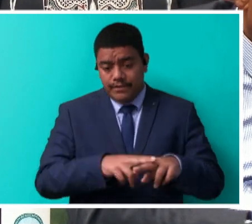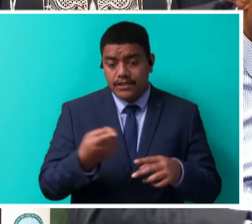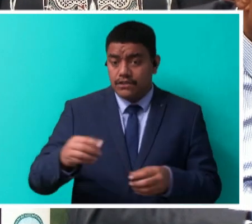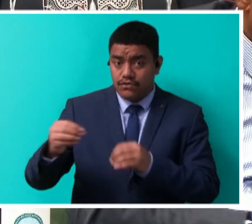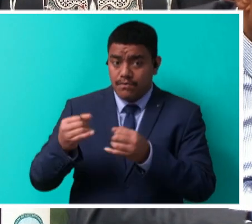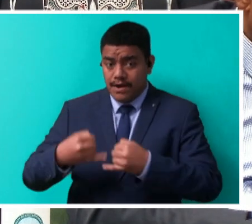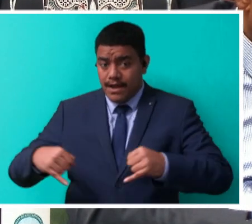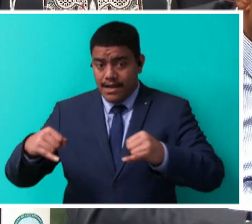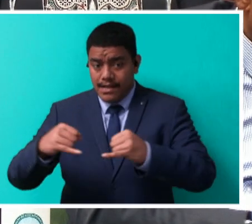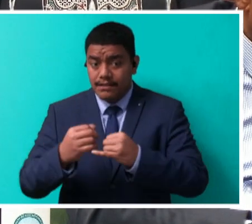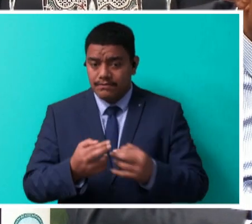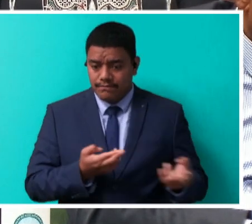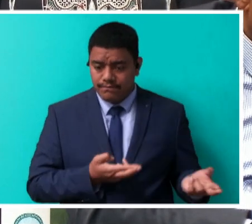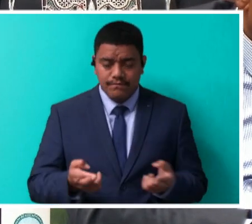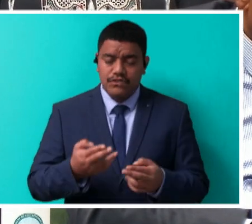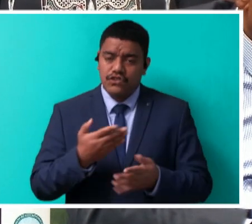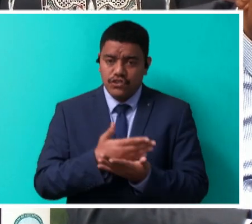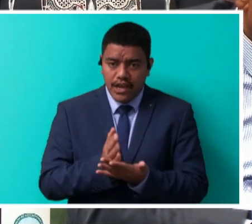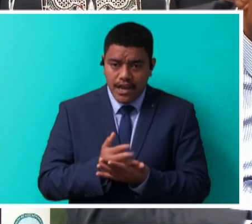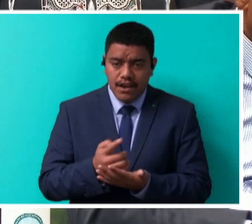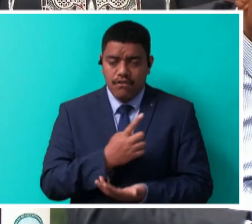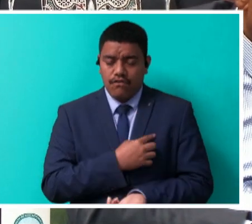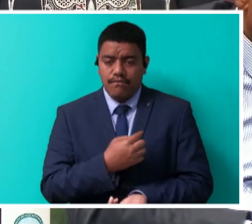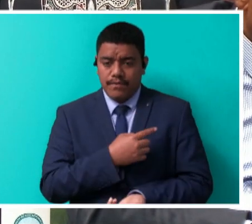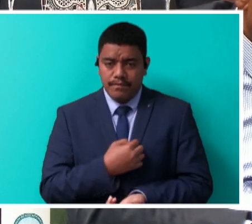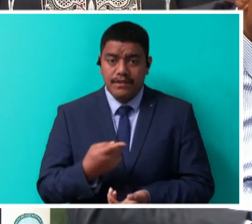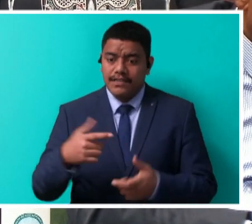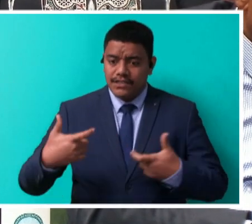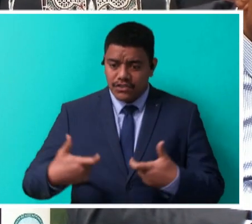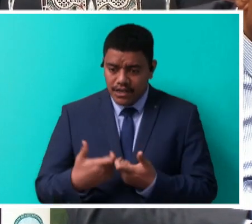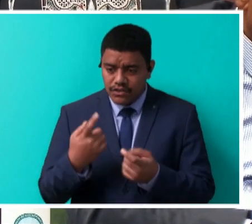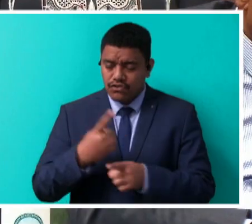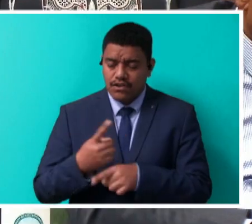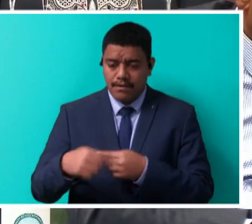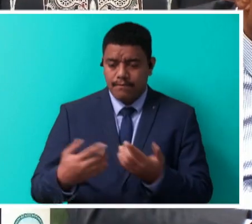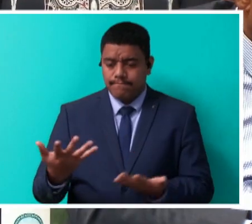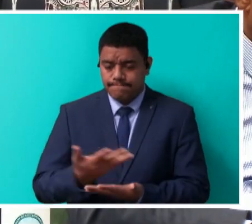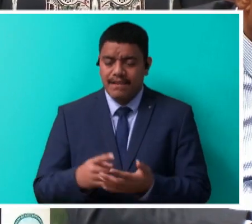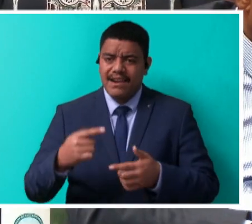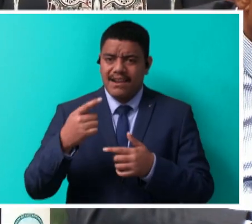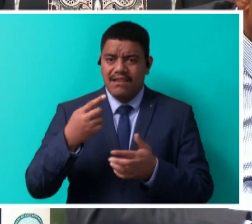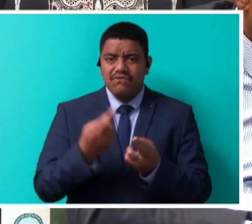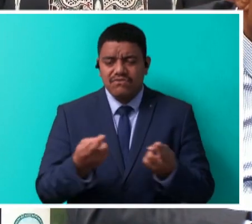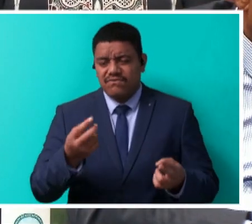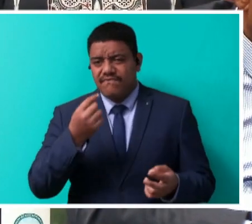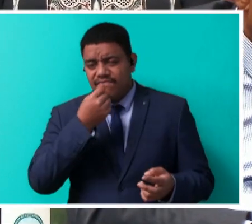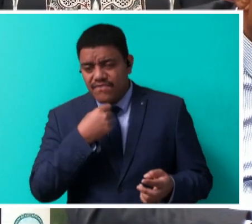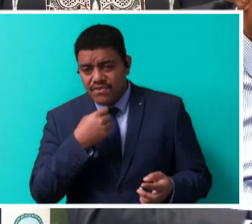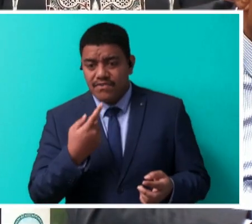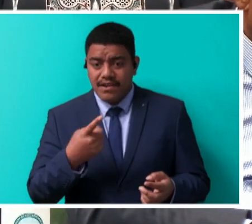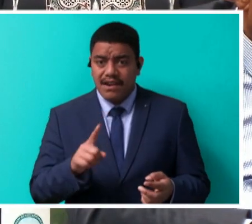Islands reflects a shared commitment to addressing common challenges, including limited resources,